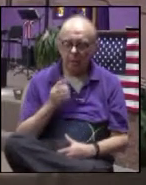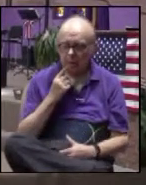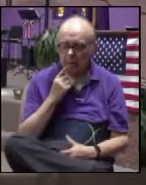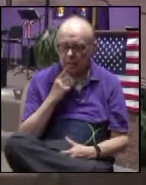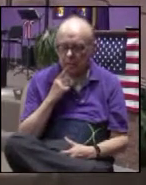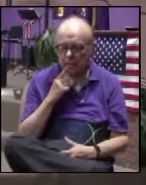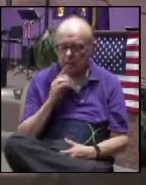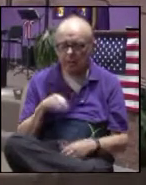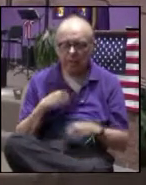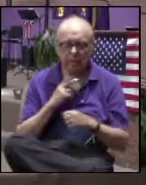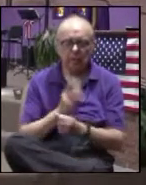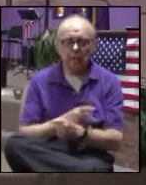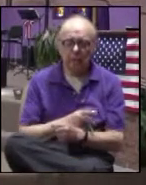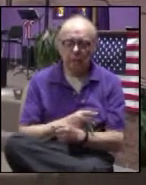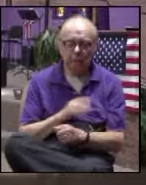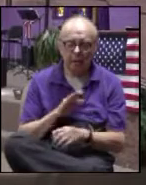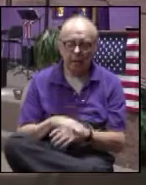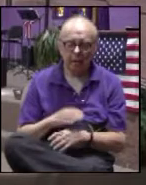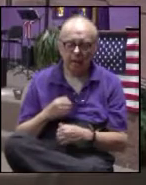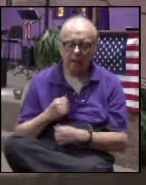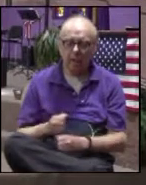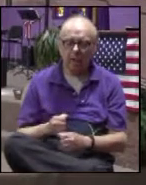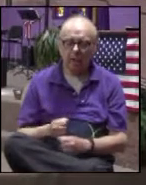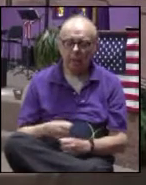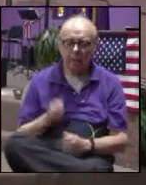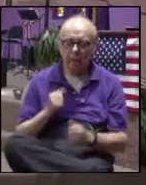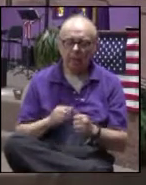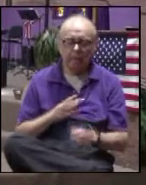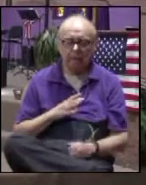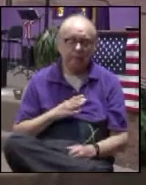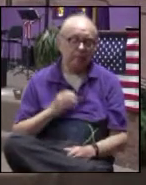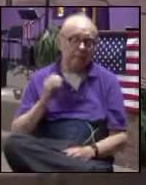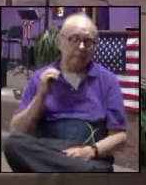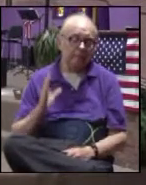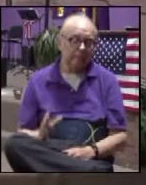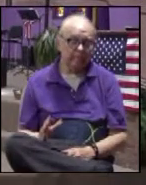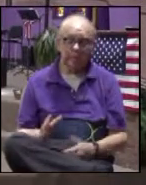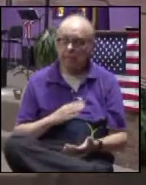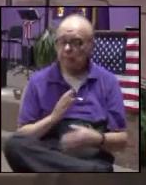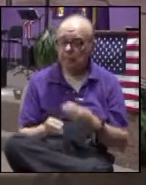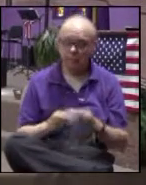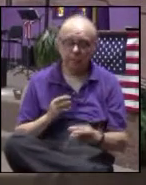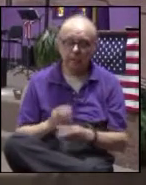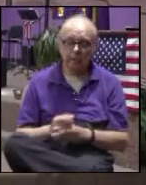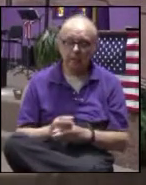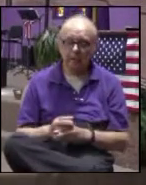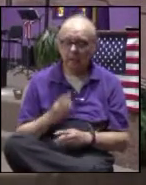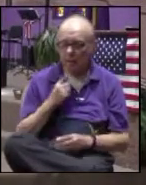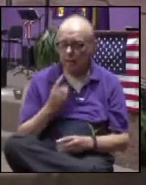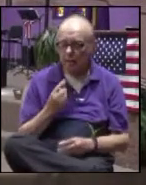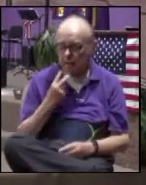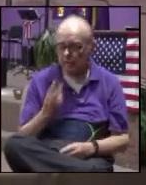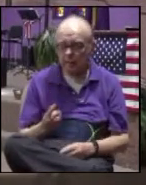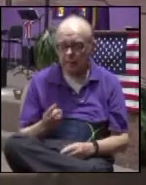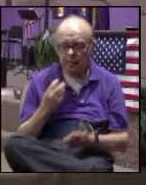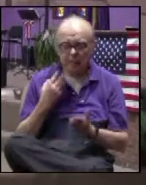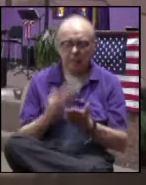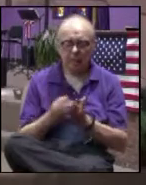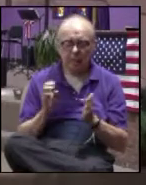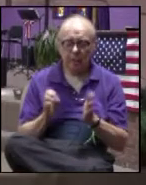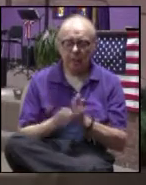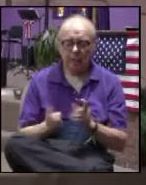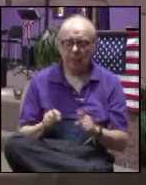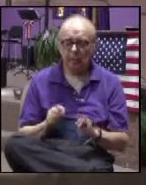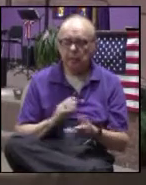is more powerful than the army of the most eloquent orators in the world. And he says, I saw a really good example of this when I